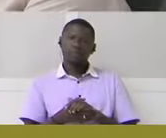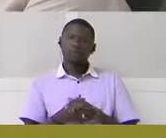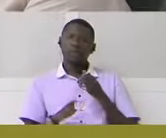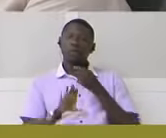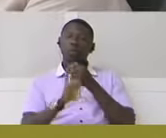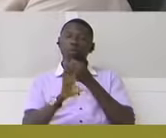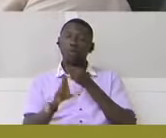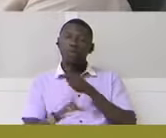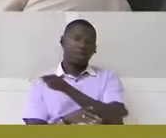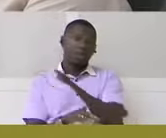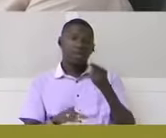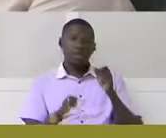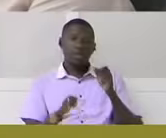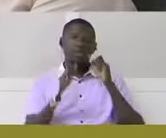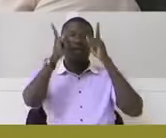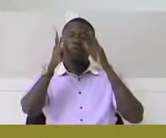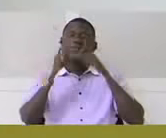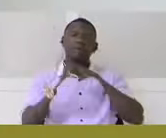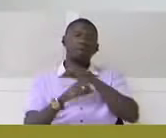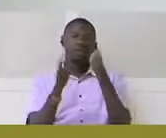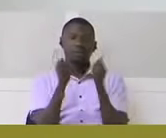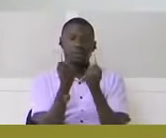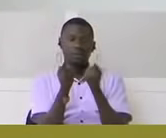Protect their life and properties.